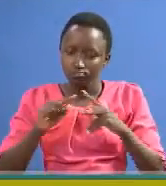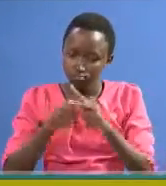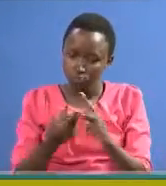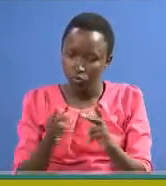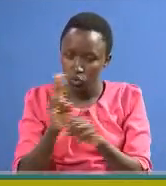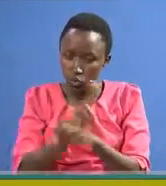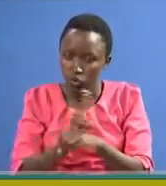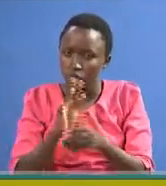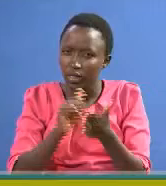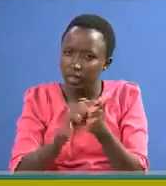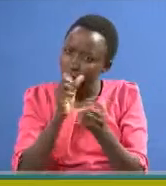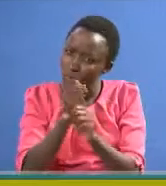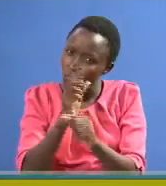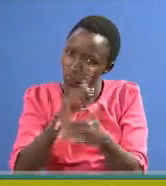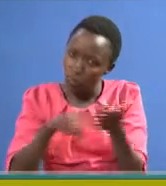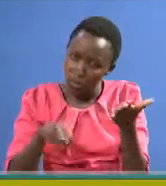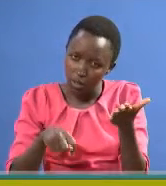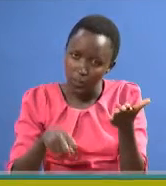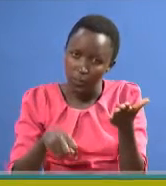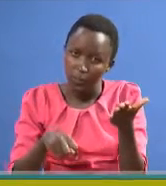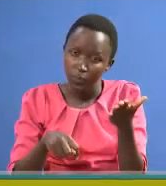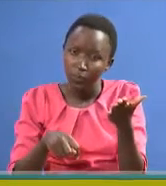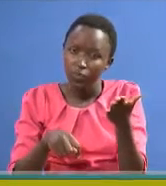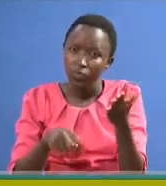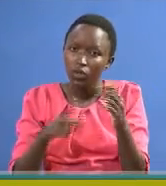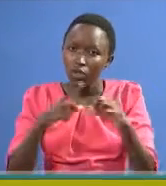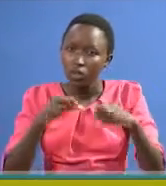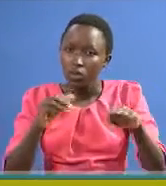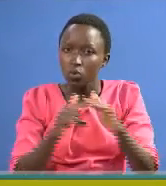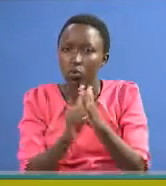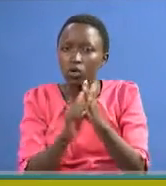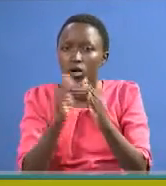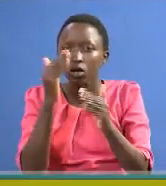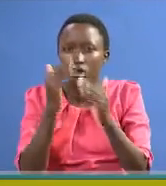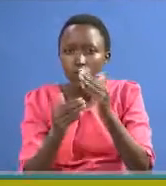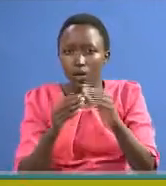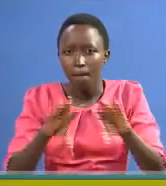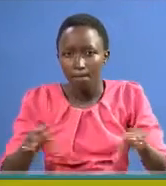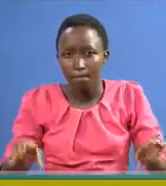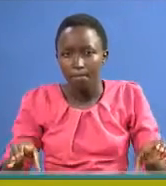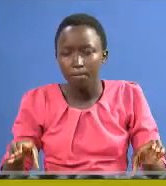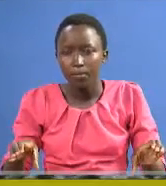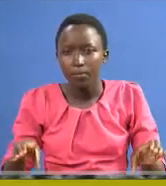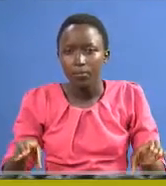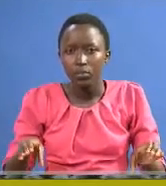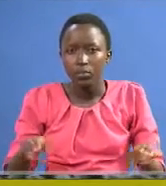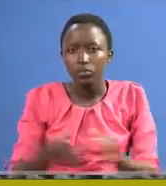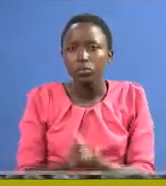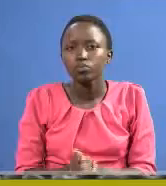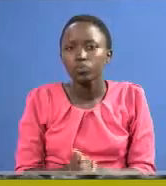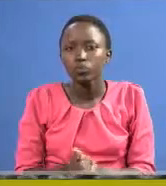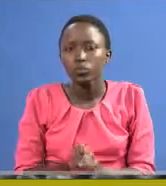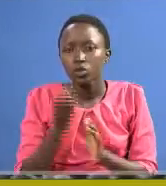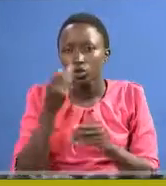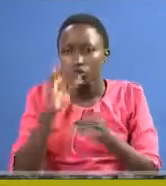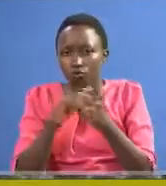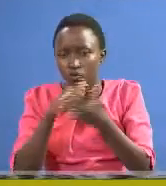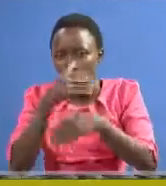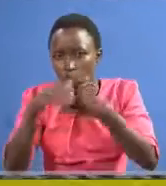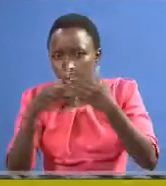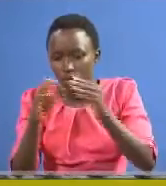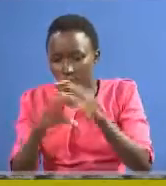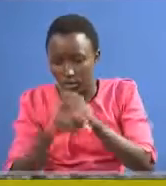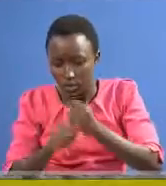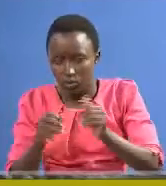technology, what that will do in the essence, in the long run, is going to eradicate the market for stolen goods. Washikadau katika